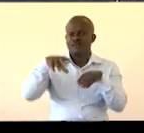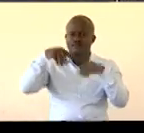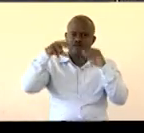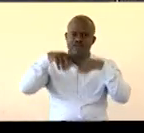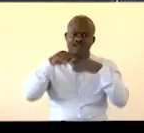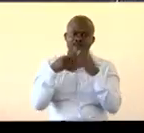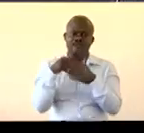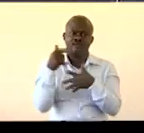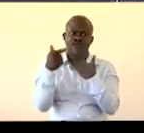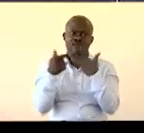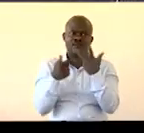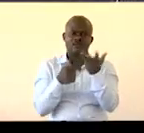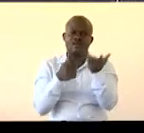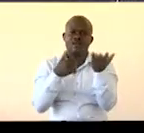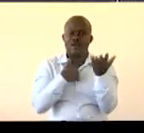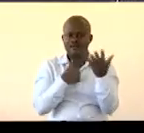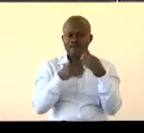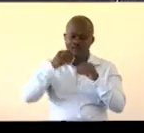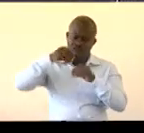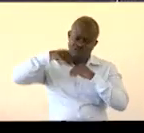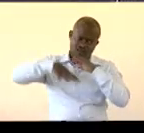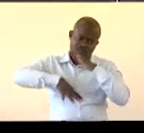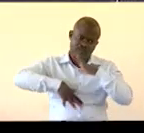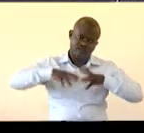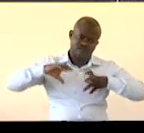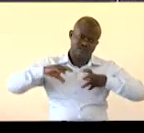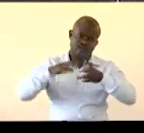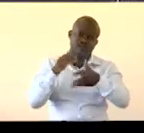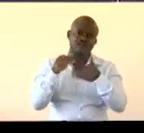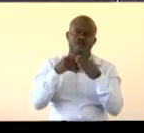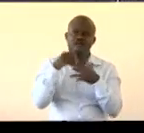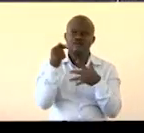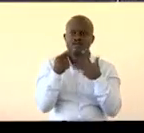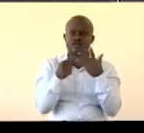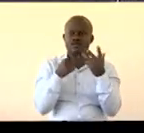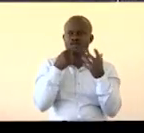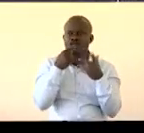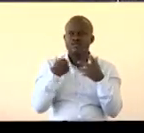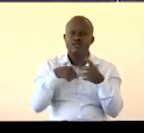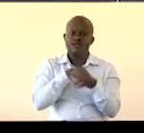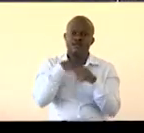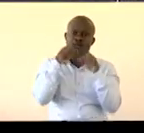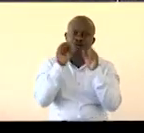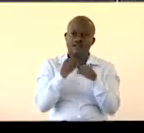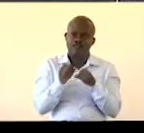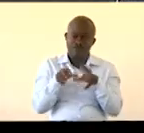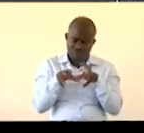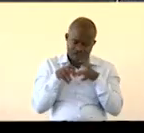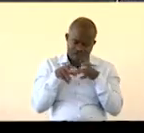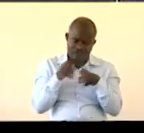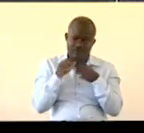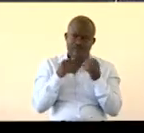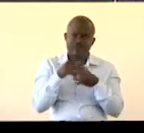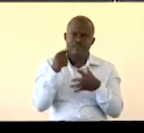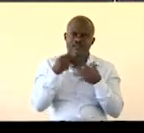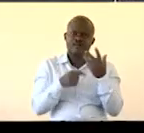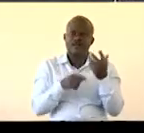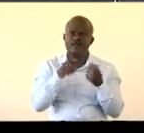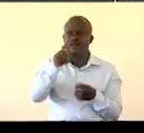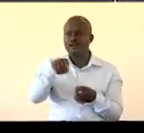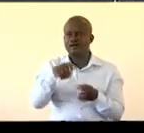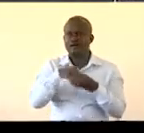plants have roots which move towards those chemicals so that they can absorb them. These are needed